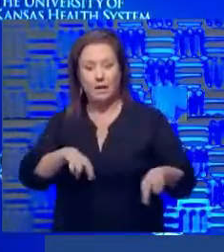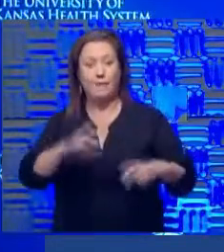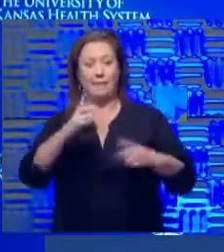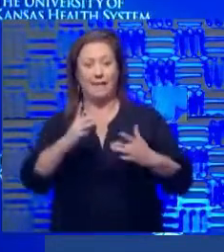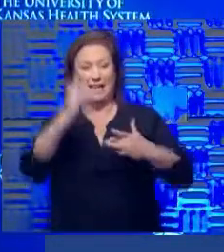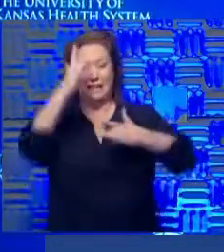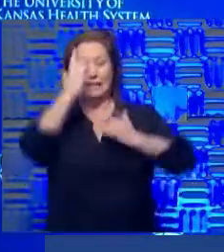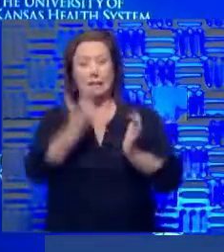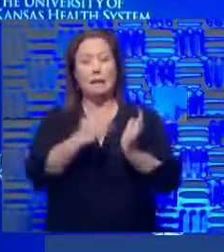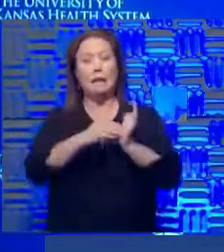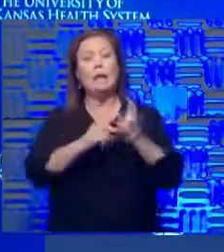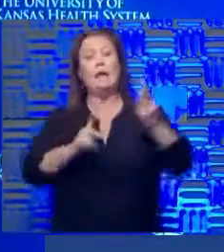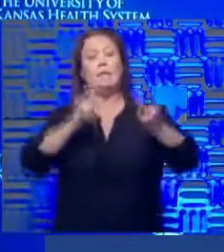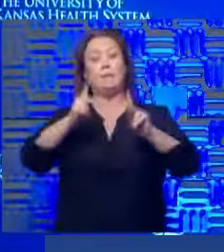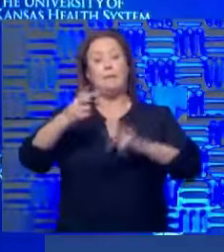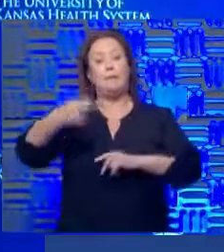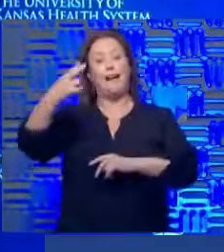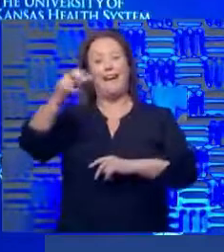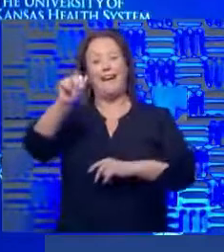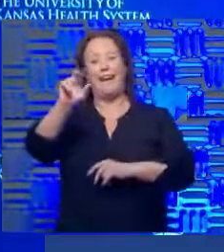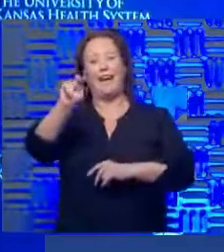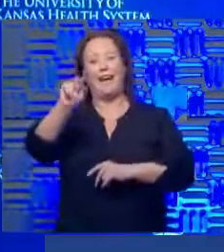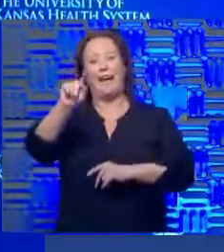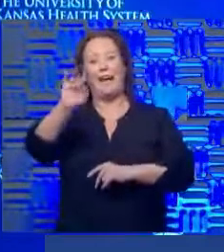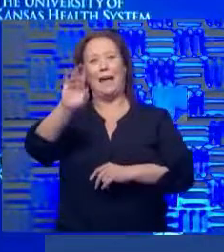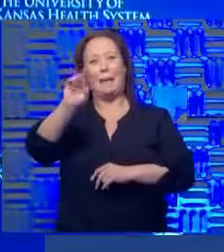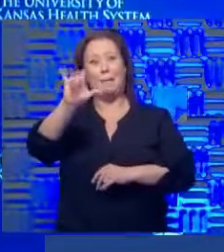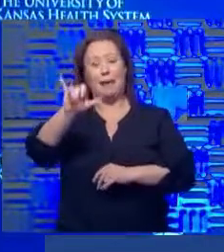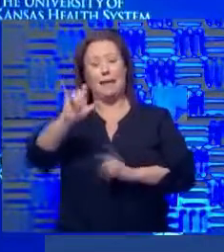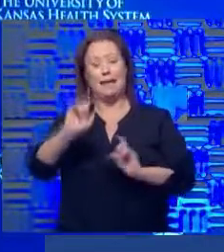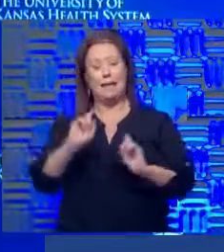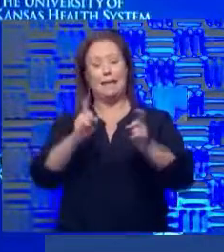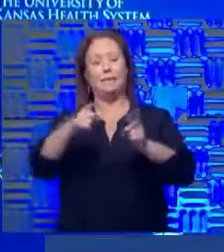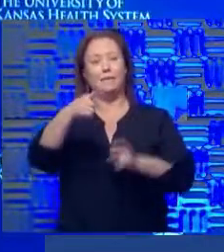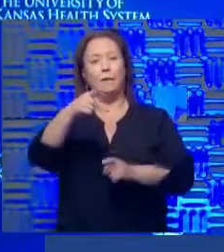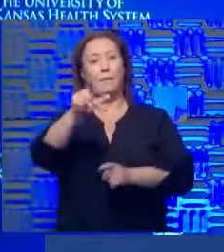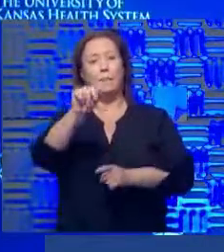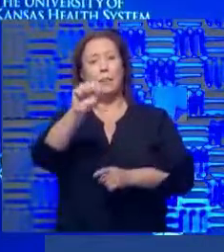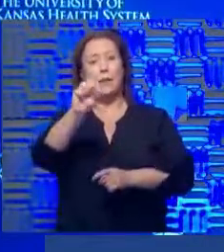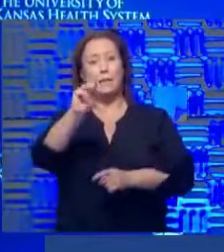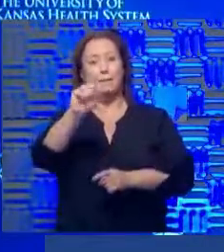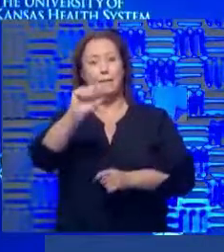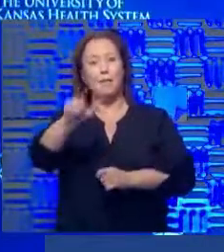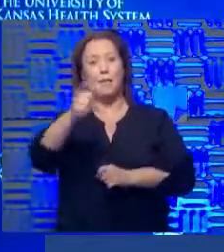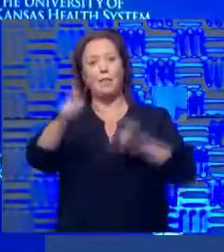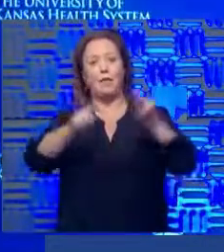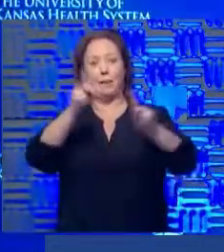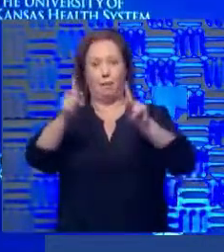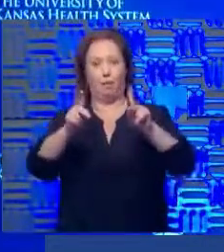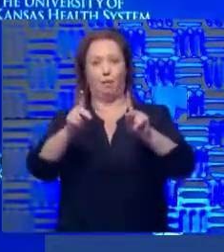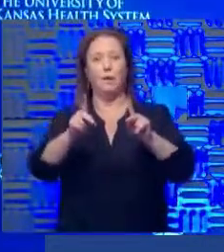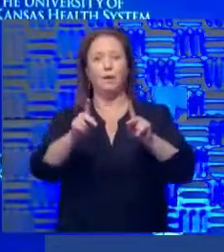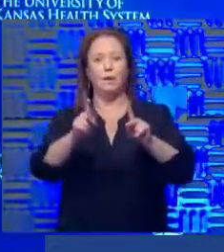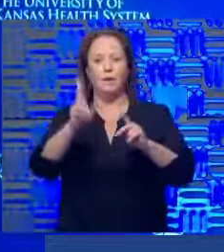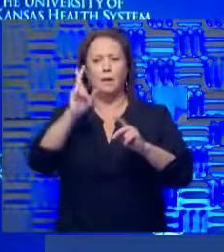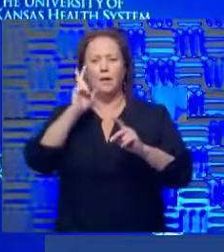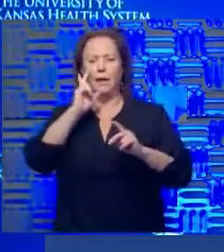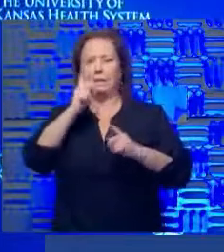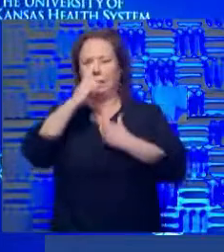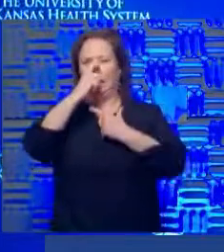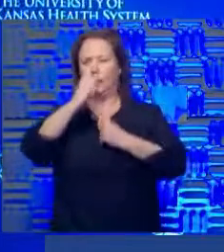again. And can those people with high antibody levels give plasma that's really significant to others? And I also saw an